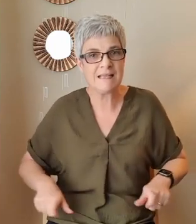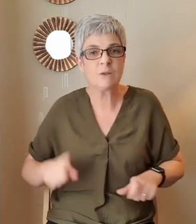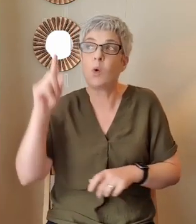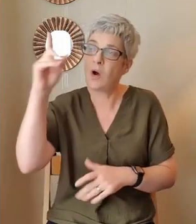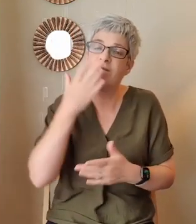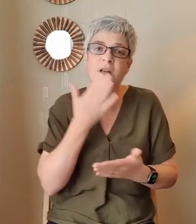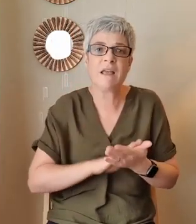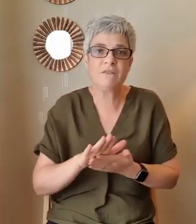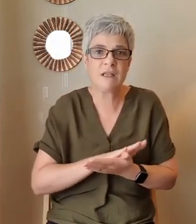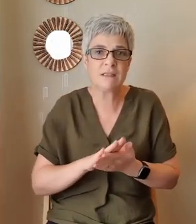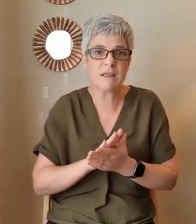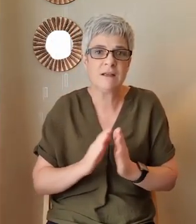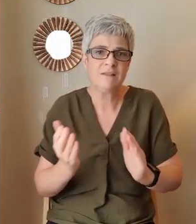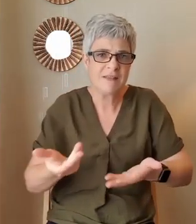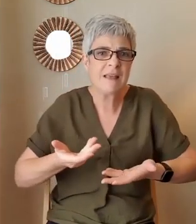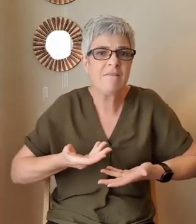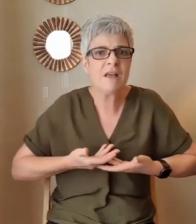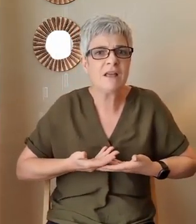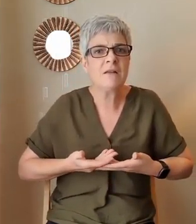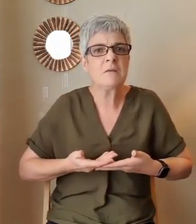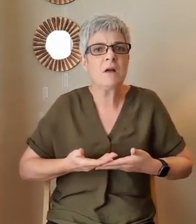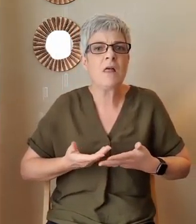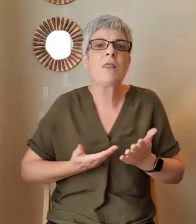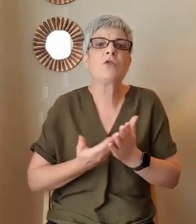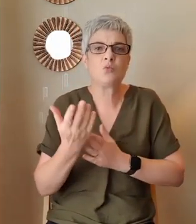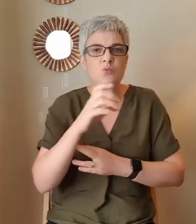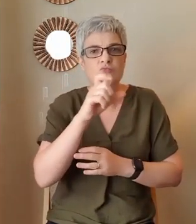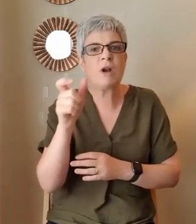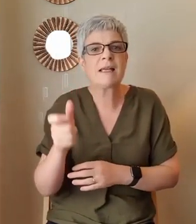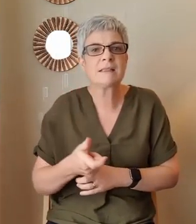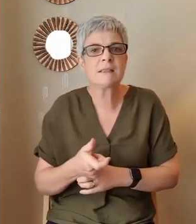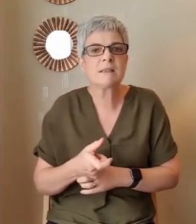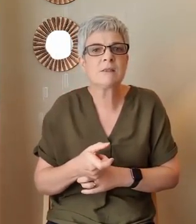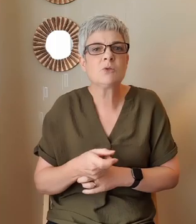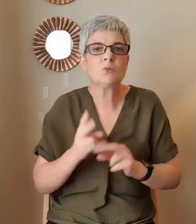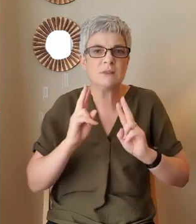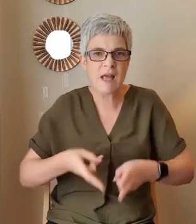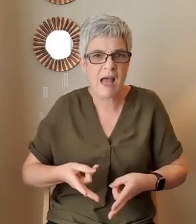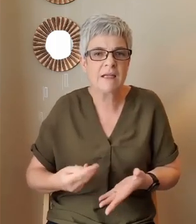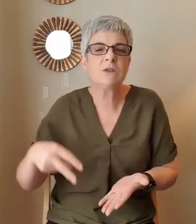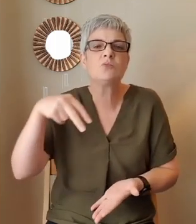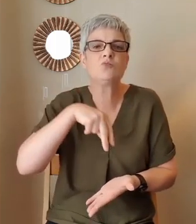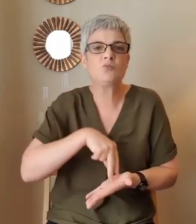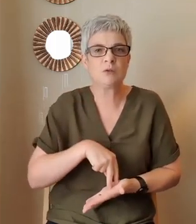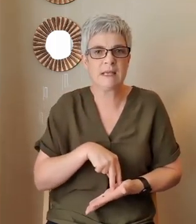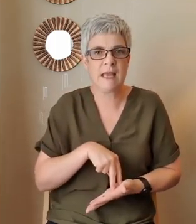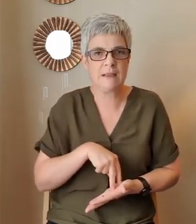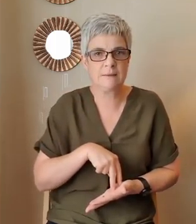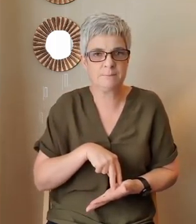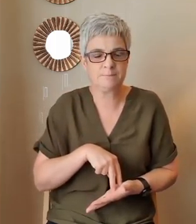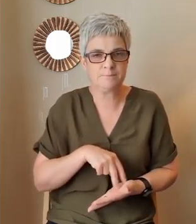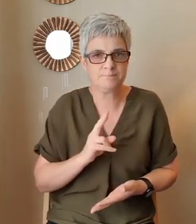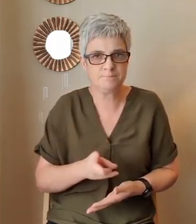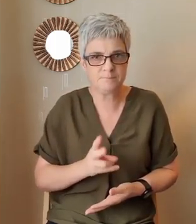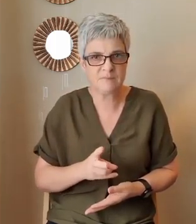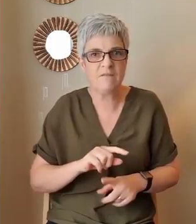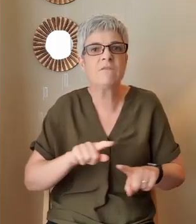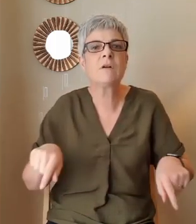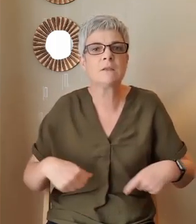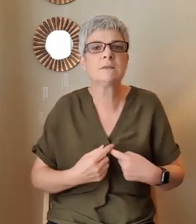Forgiveness offered to us in our time, in our day and age, through Christ who died and who rose again for us.